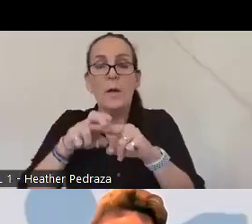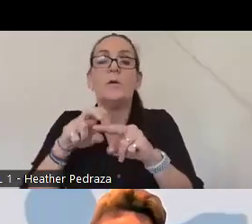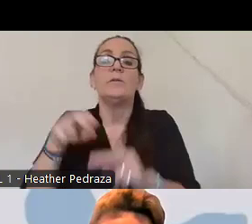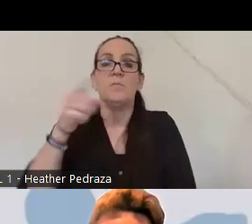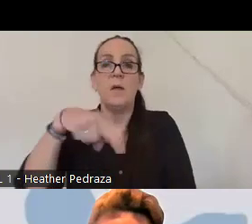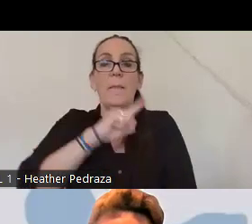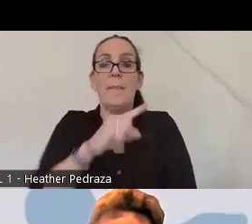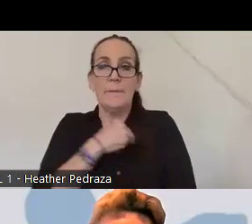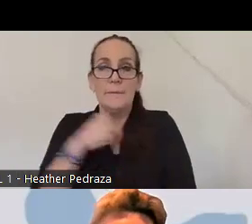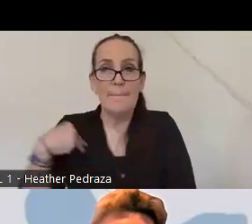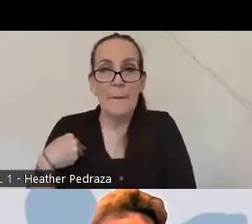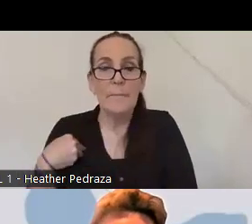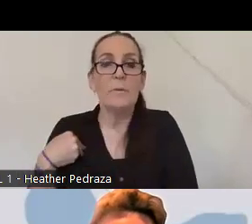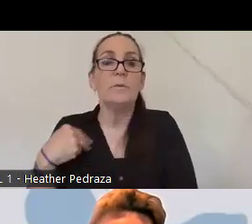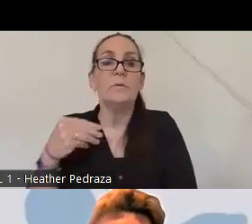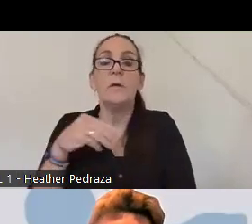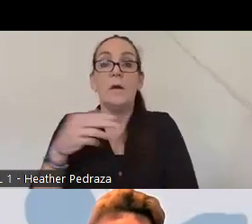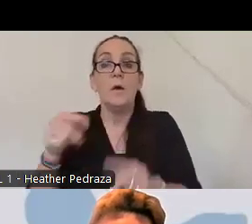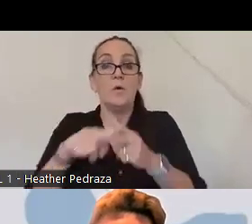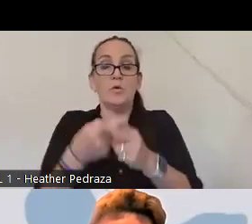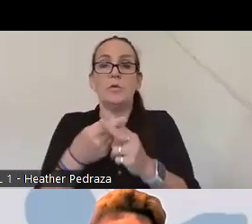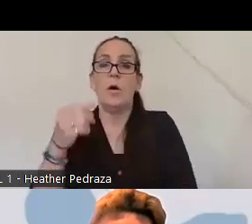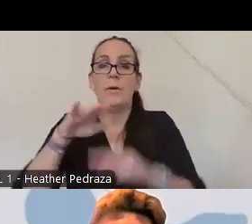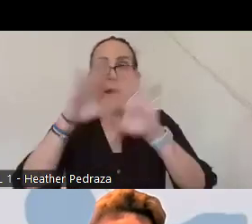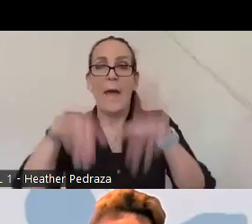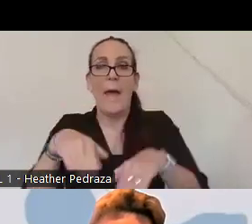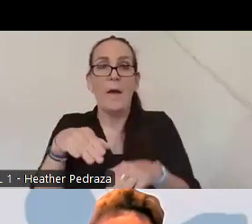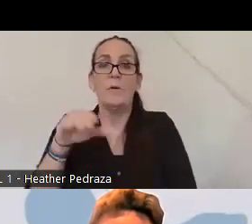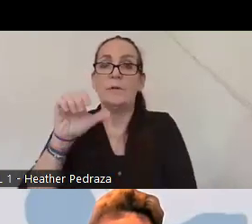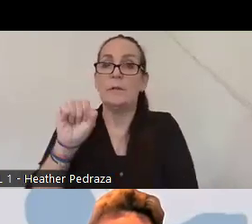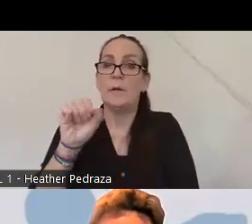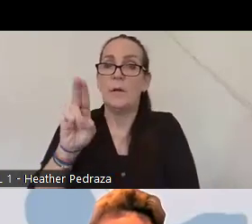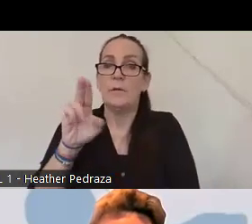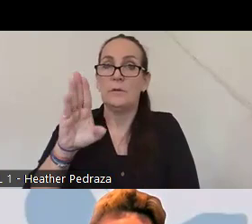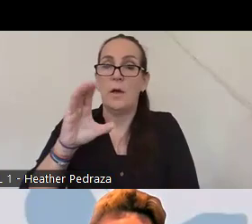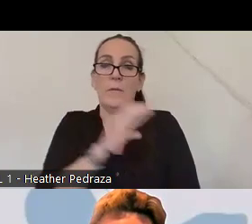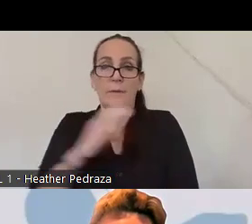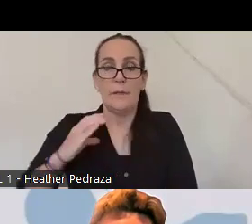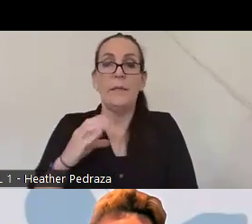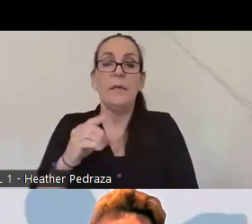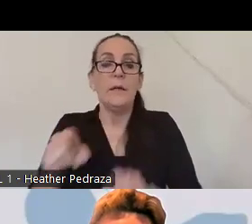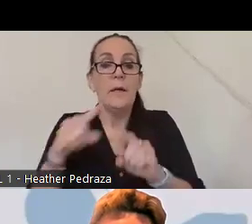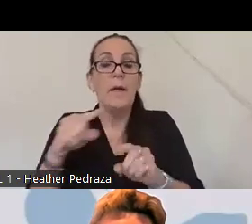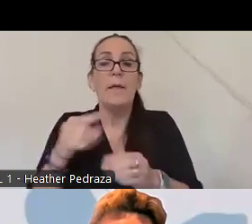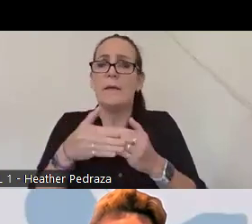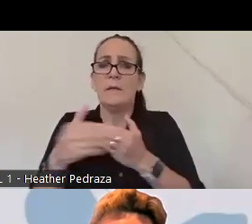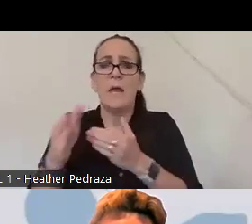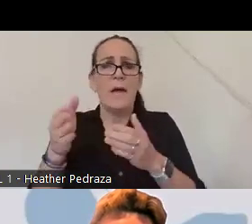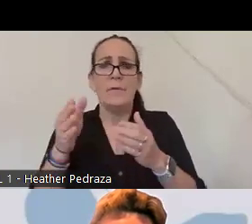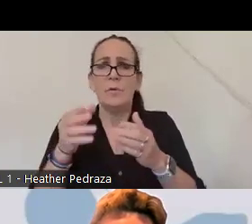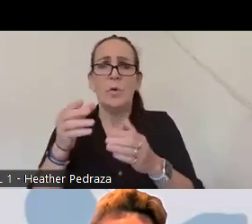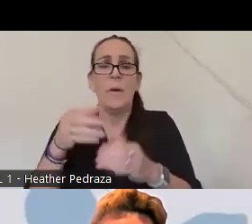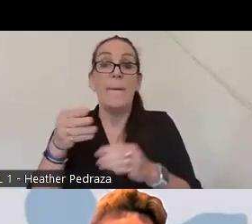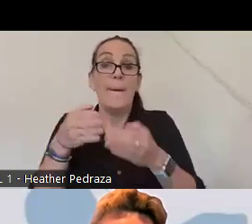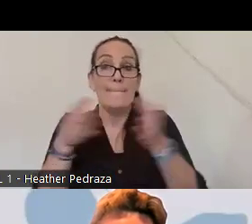be starting with the Housing Subcommittee, then moving into public comment after that. And then we